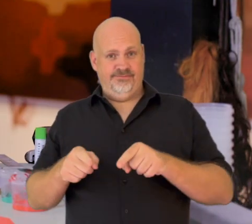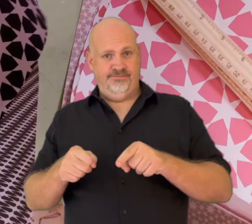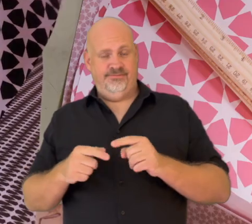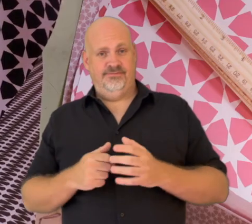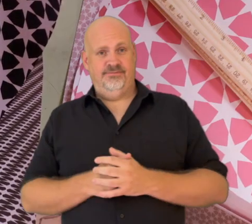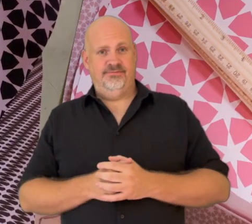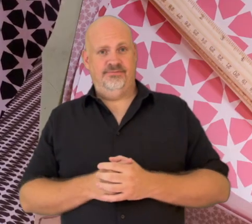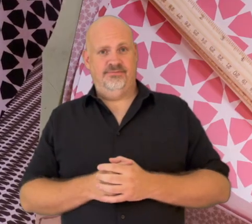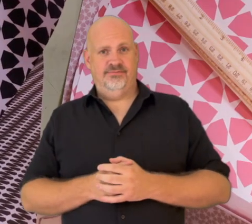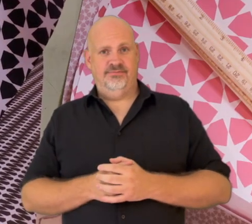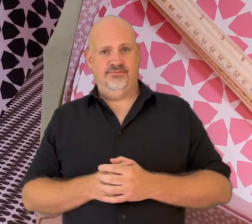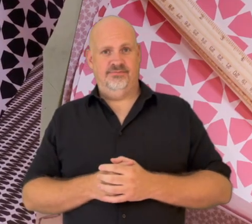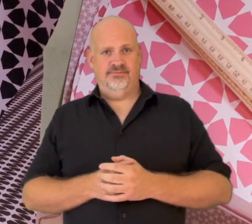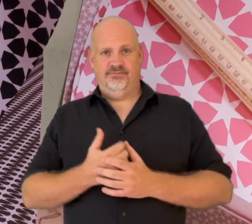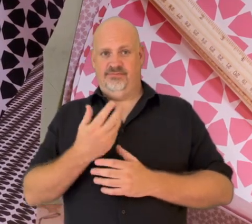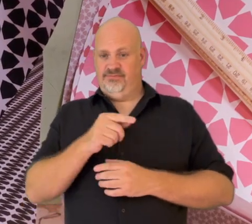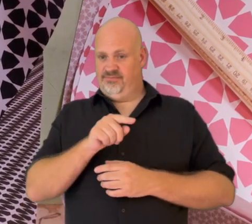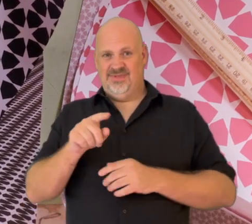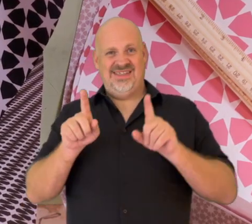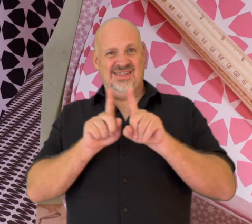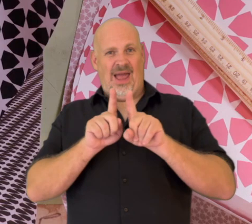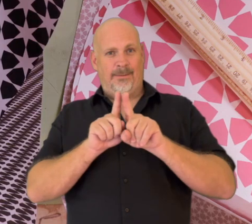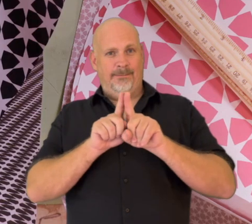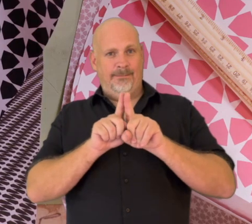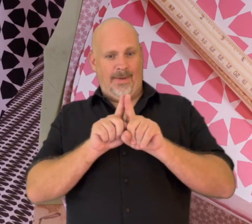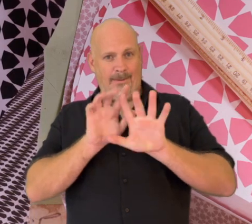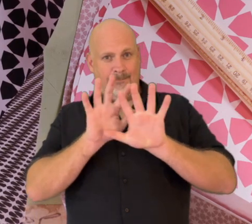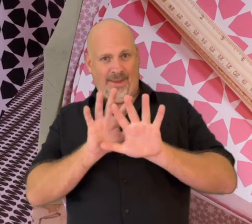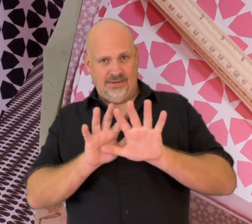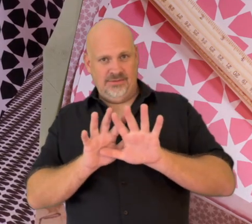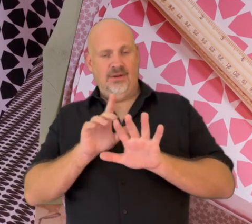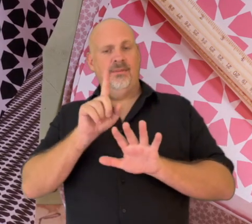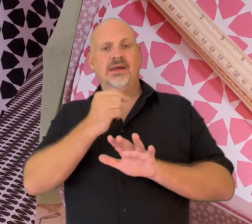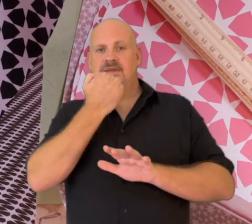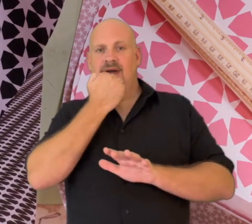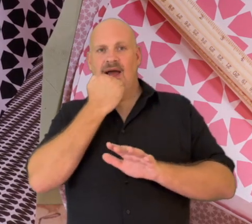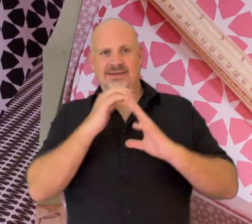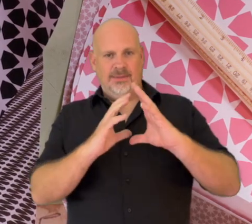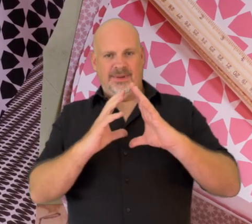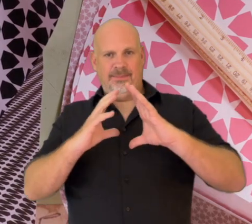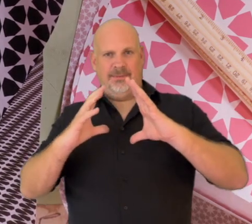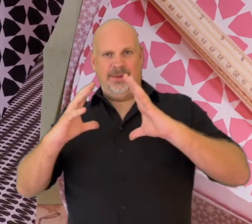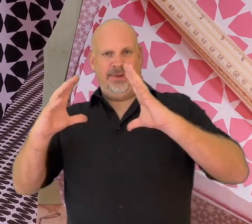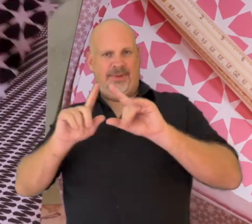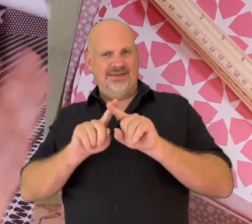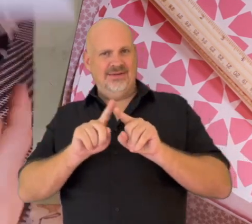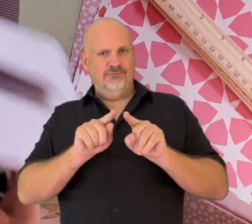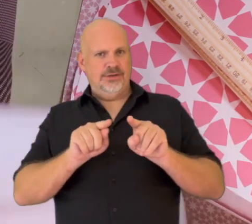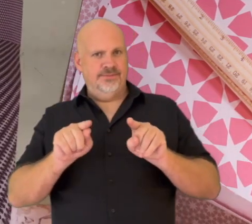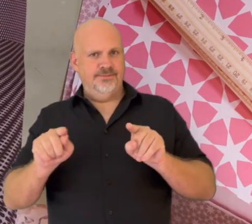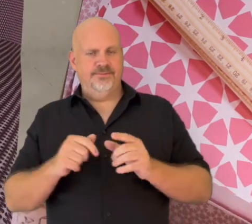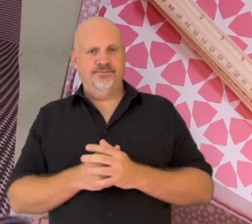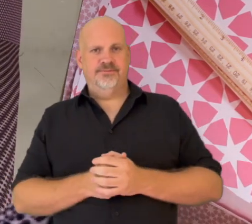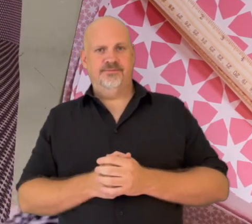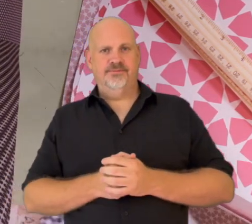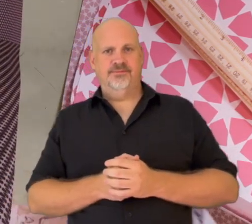there are some which have the same pattern repeated at different sizes.